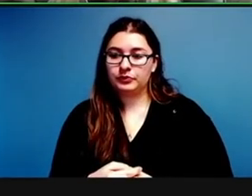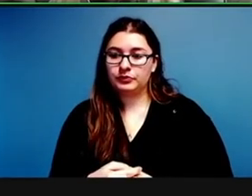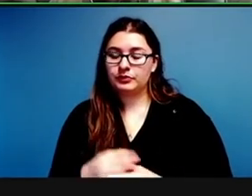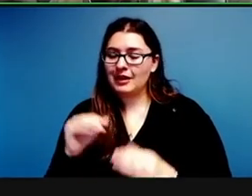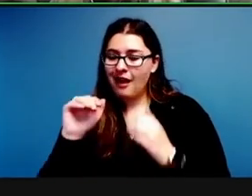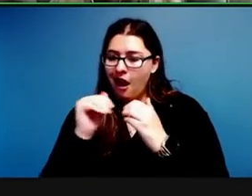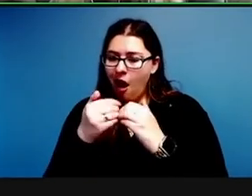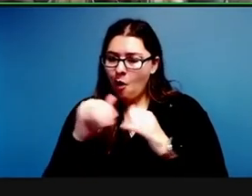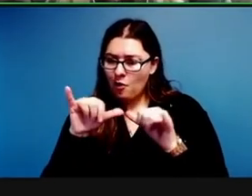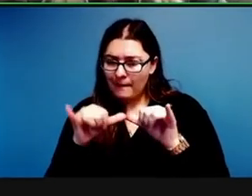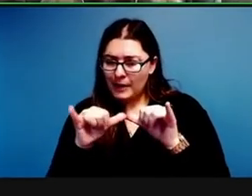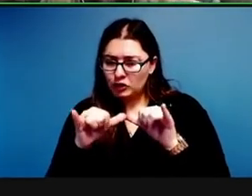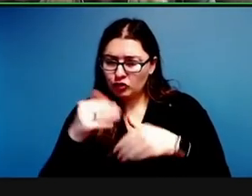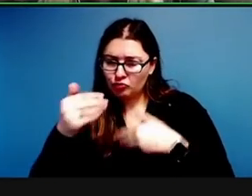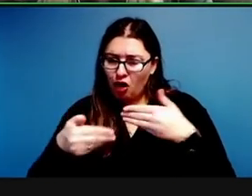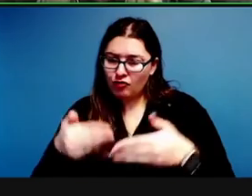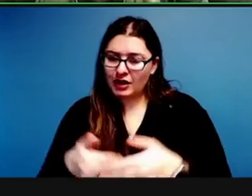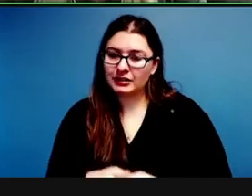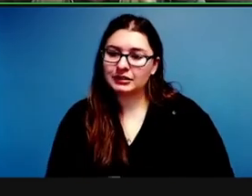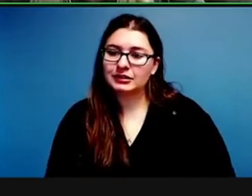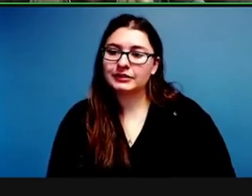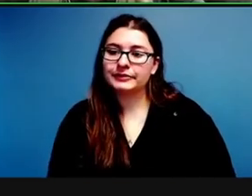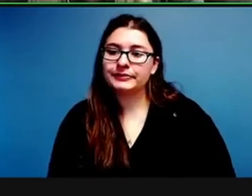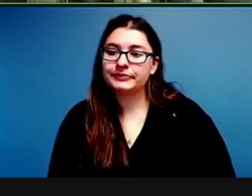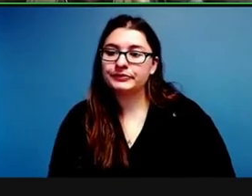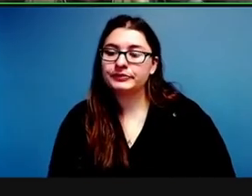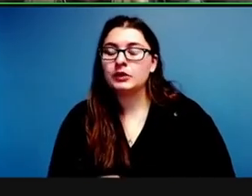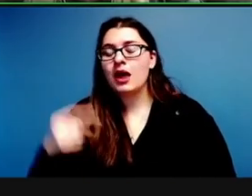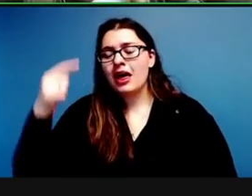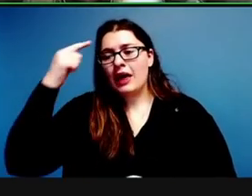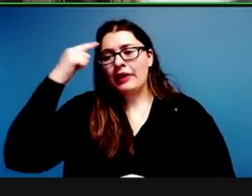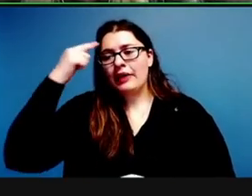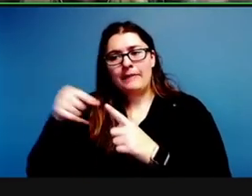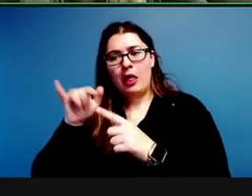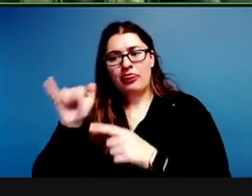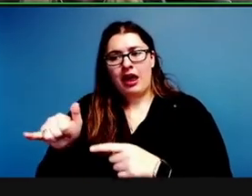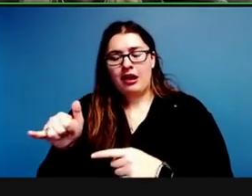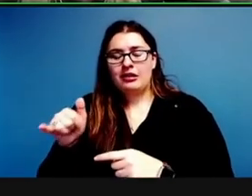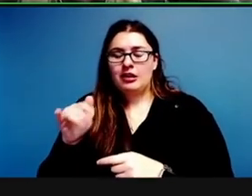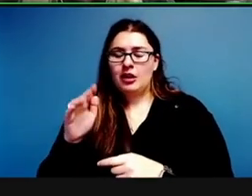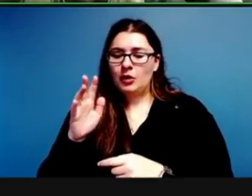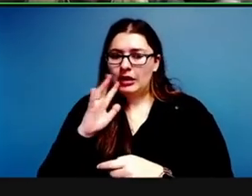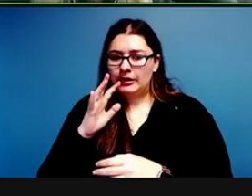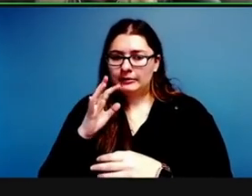And how are we measuring the progress? So think about that, and we'll go through that together